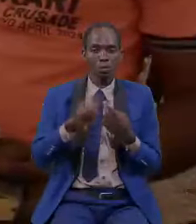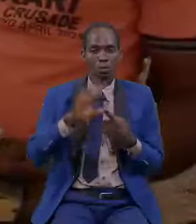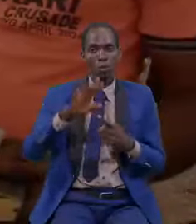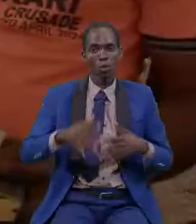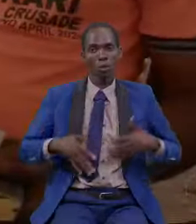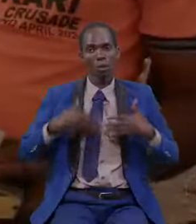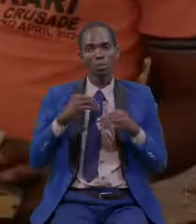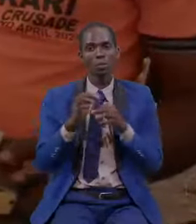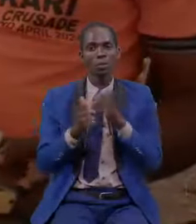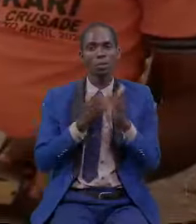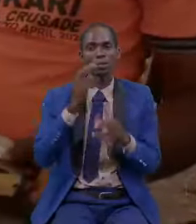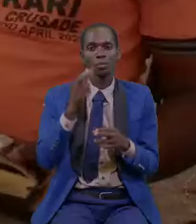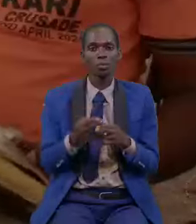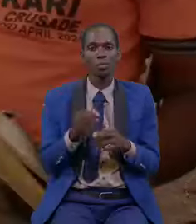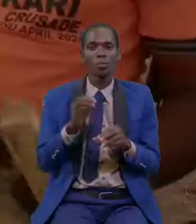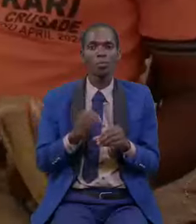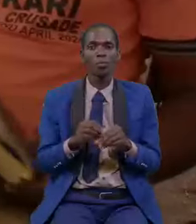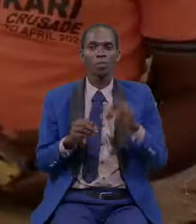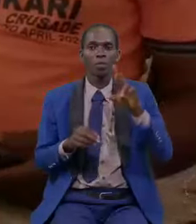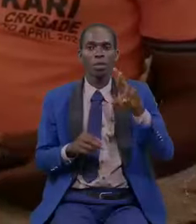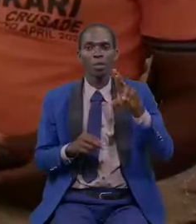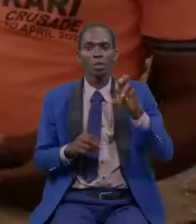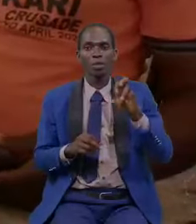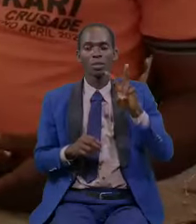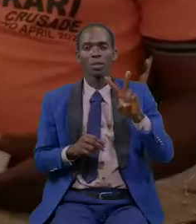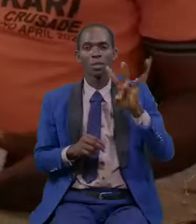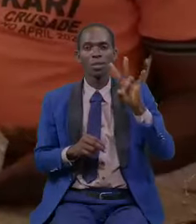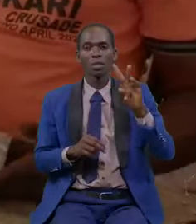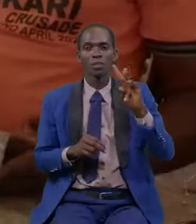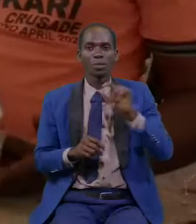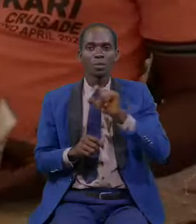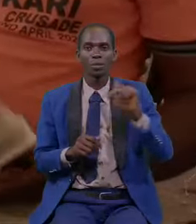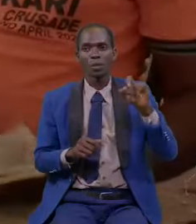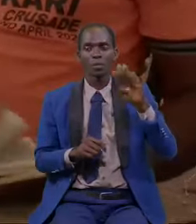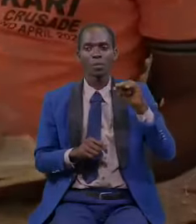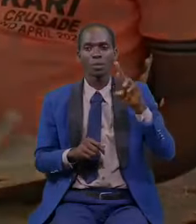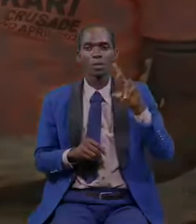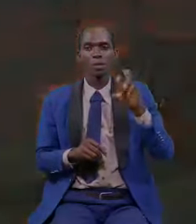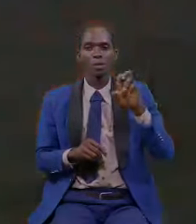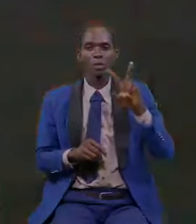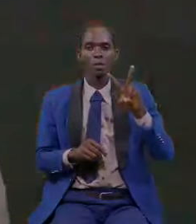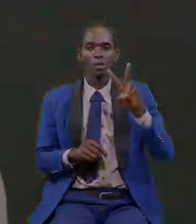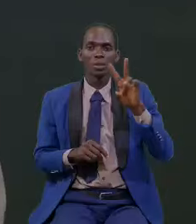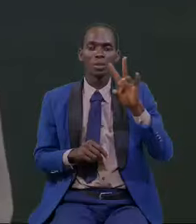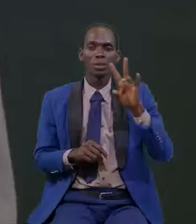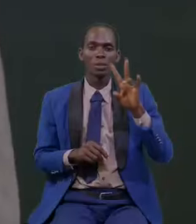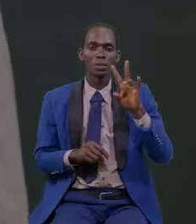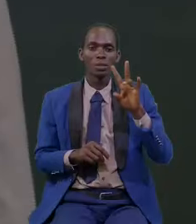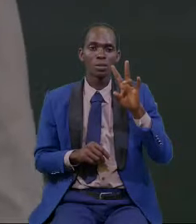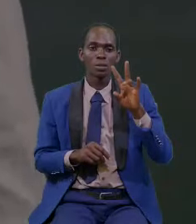chapter 17, reading from verse 14. Revelation chapter